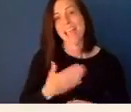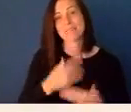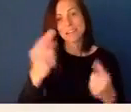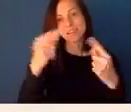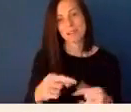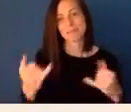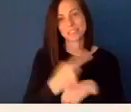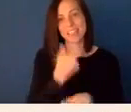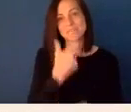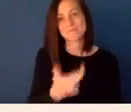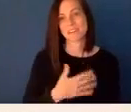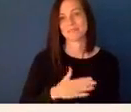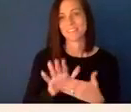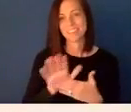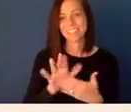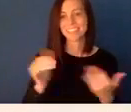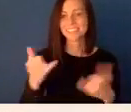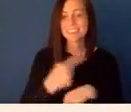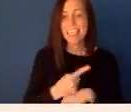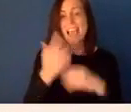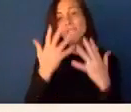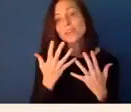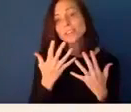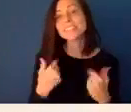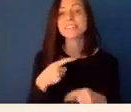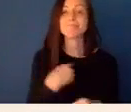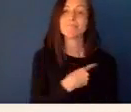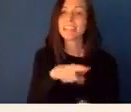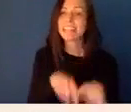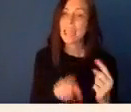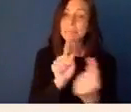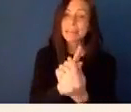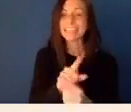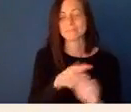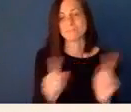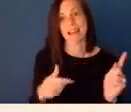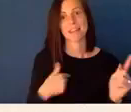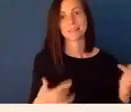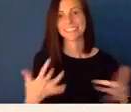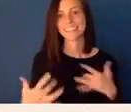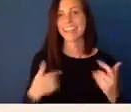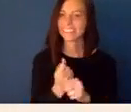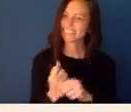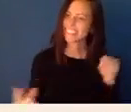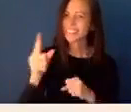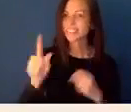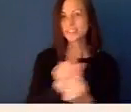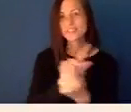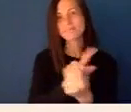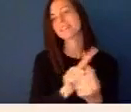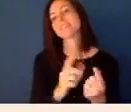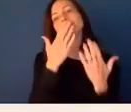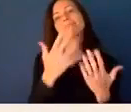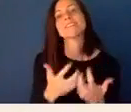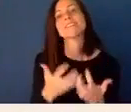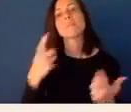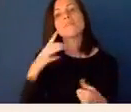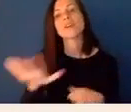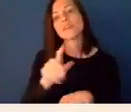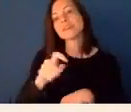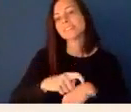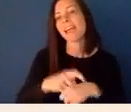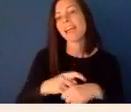this. Unfortunately, we can't meet, but I cannot wait to see you guys next year. So thank you so much for your time today. I